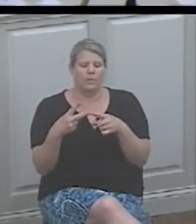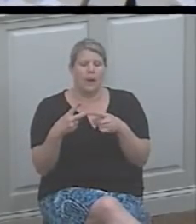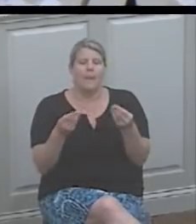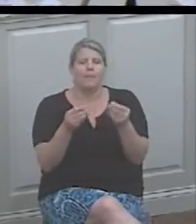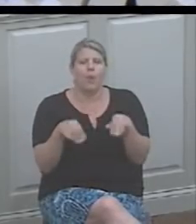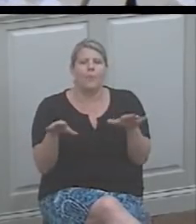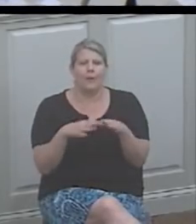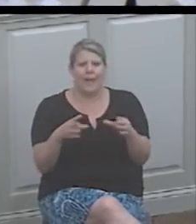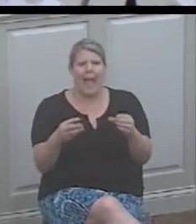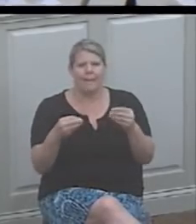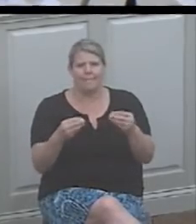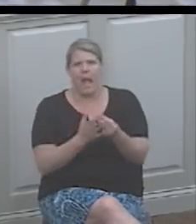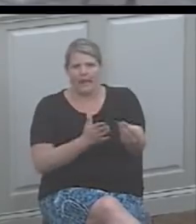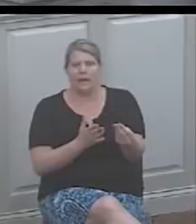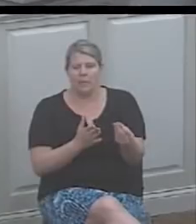property acquisition.